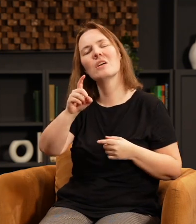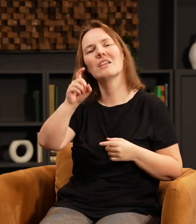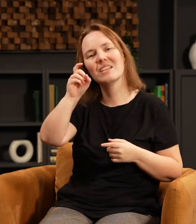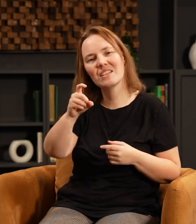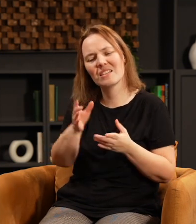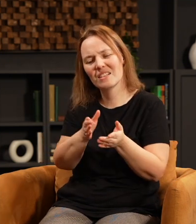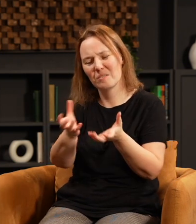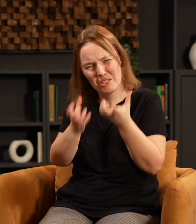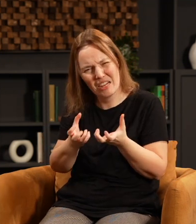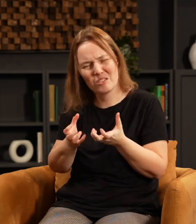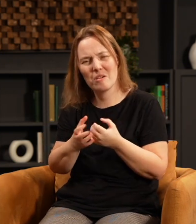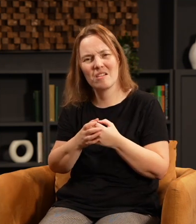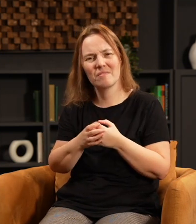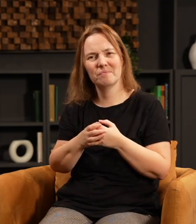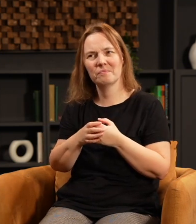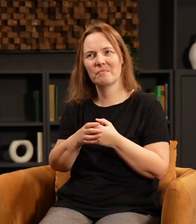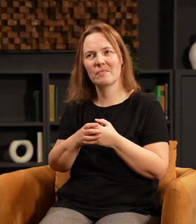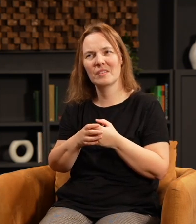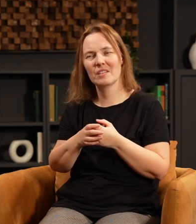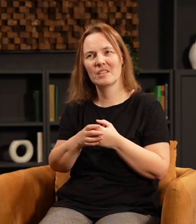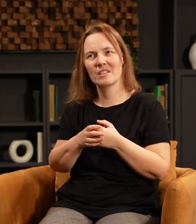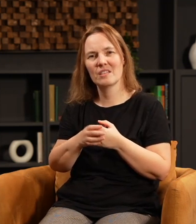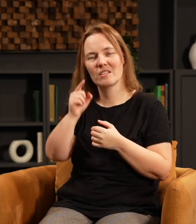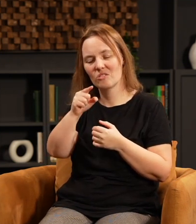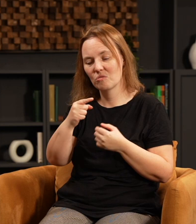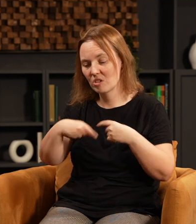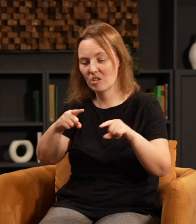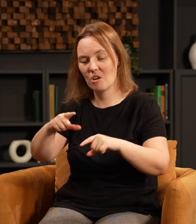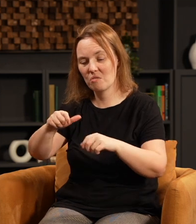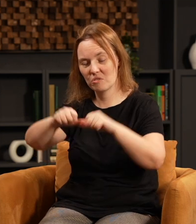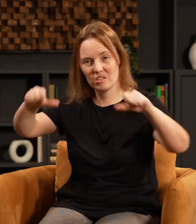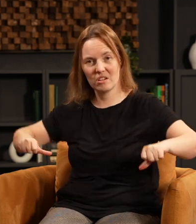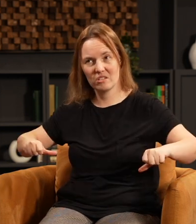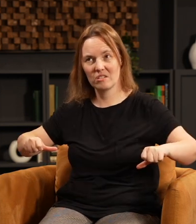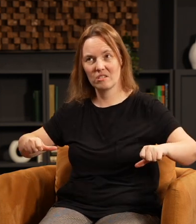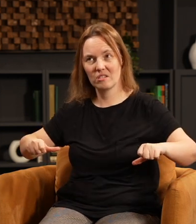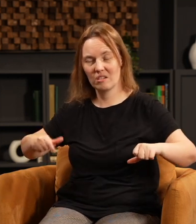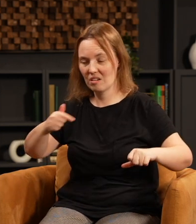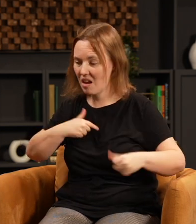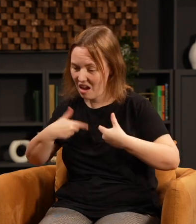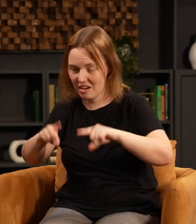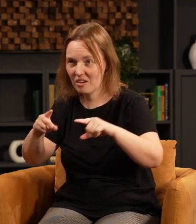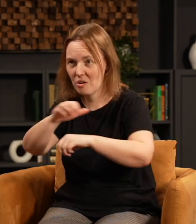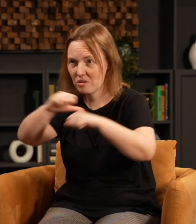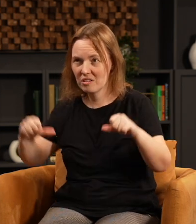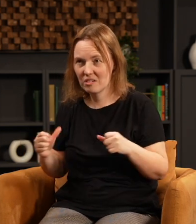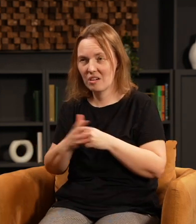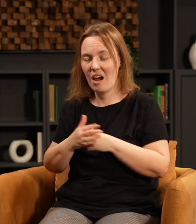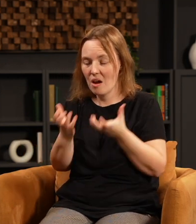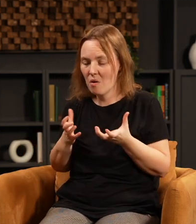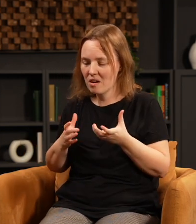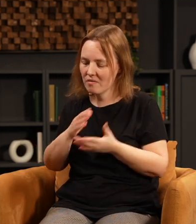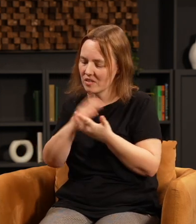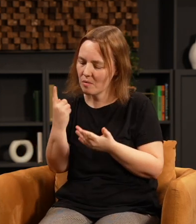You've got to be desperate. Hear me, friends. You can come to the altar. I go to conferences. I go to the altar. I want to have somebody pray for me.